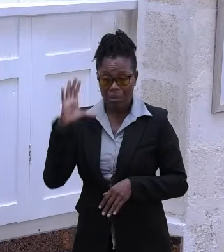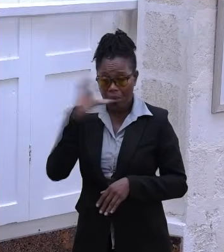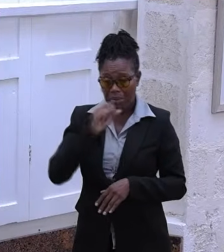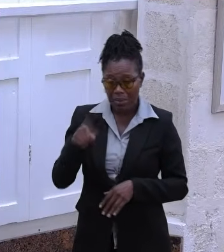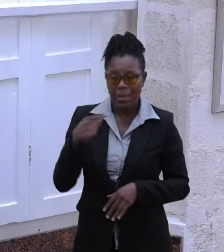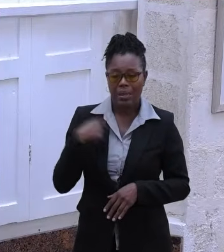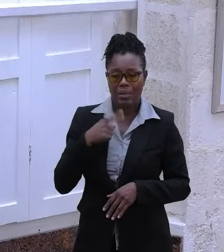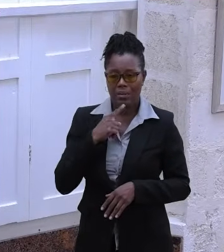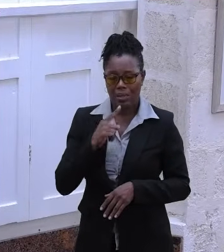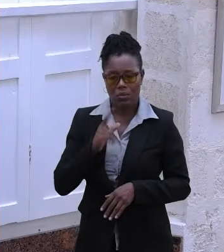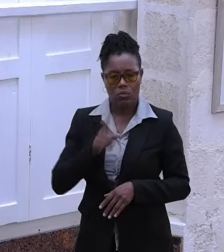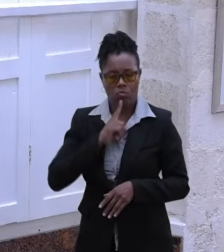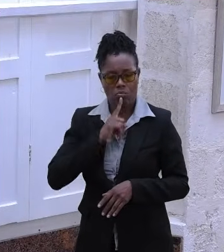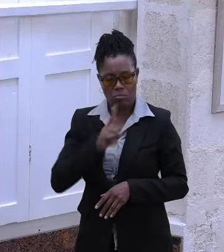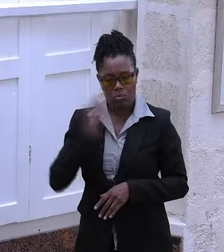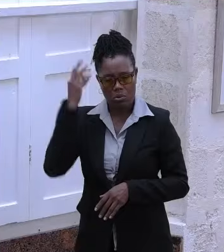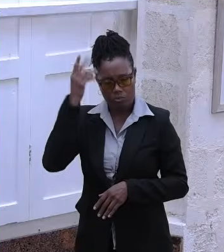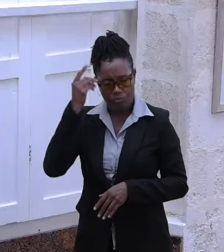concern